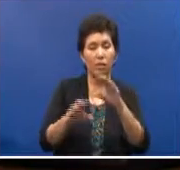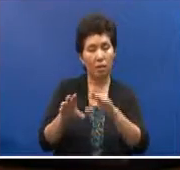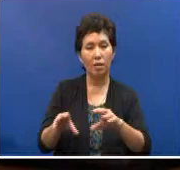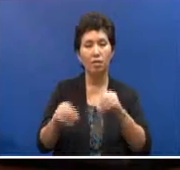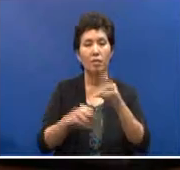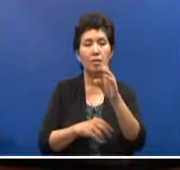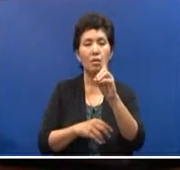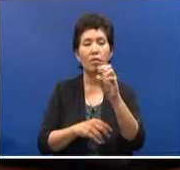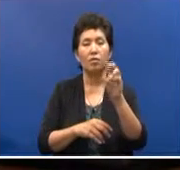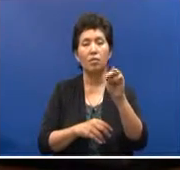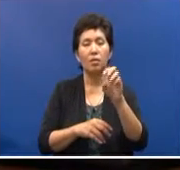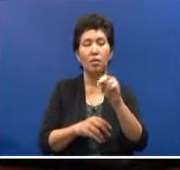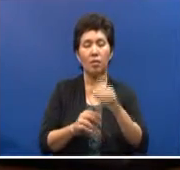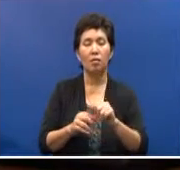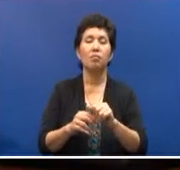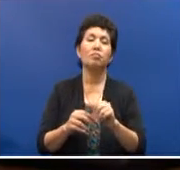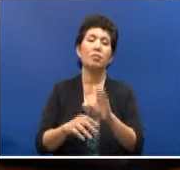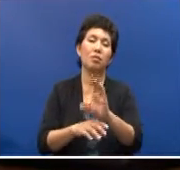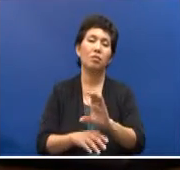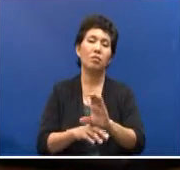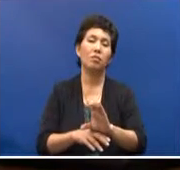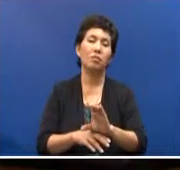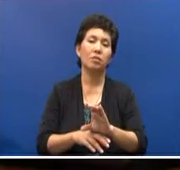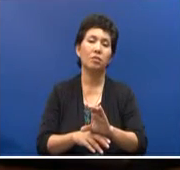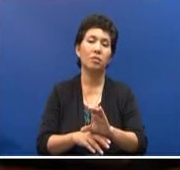the dominant group's culture wholesale. Okay.